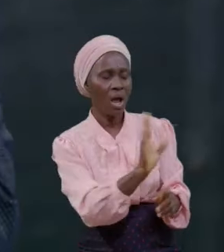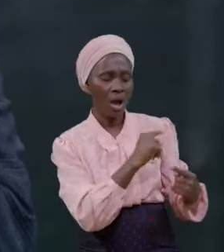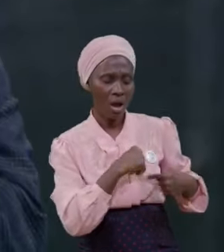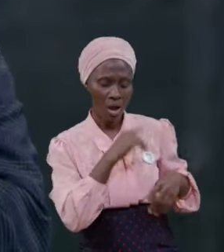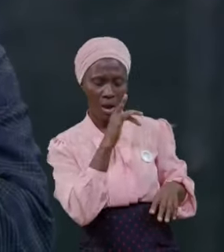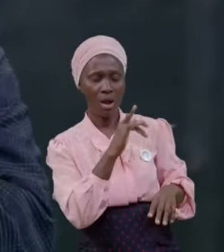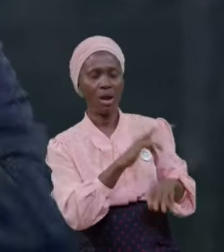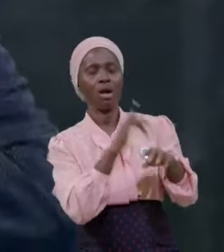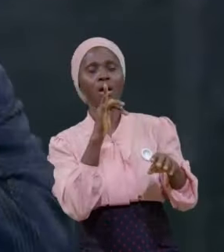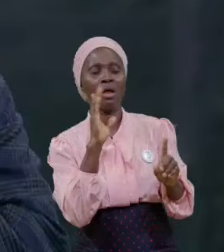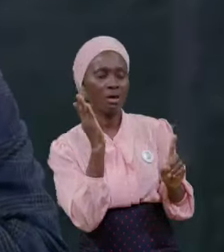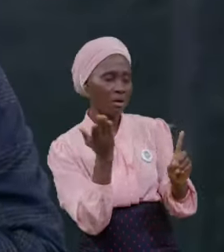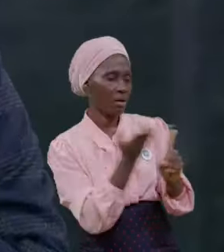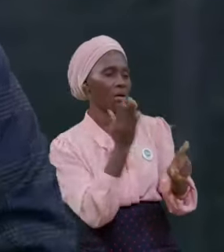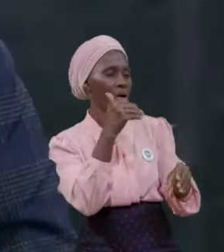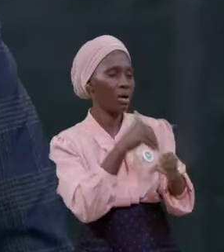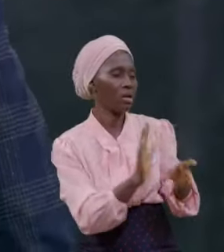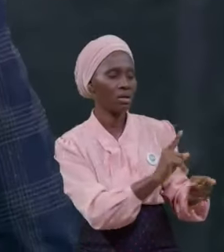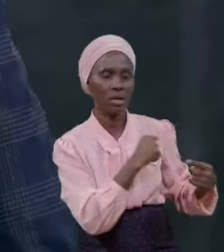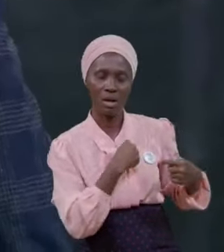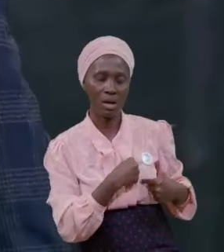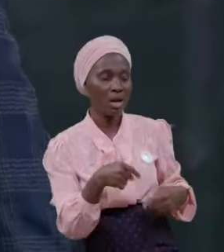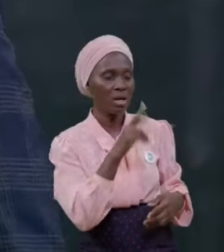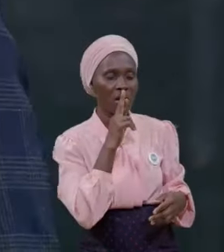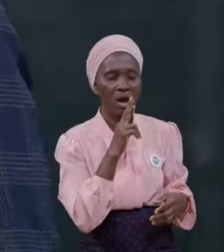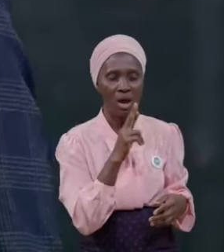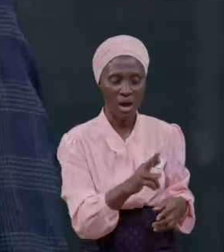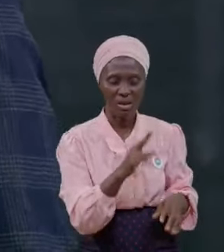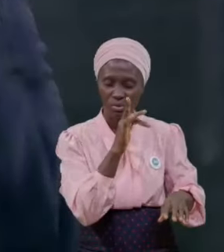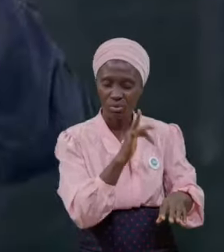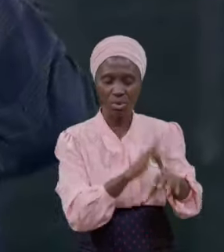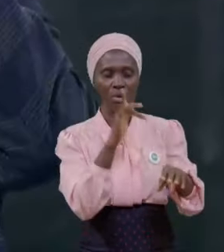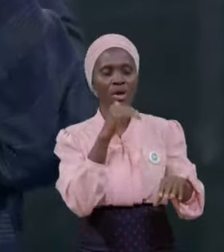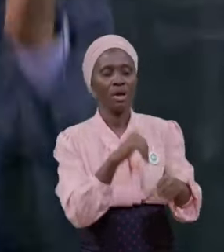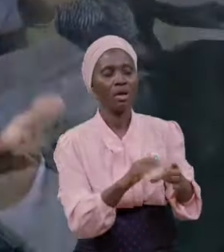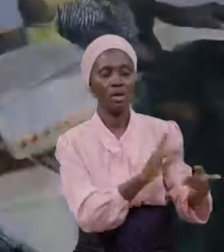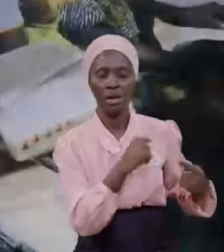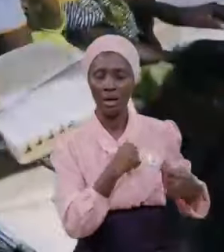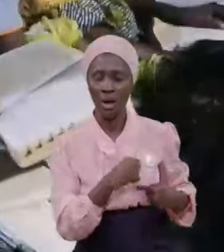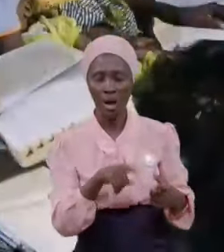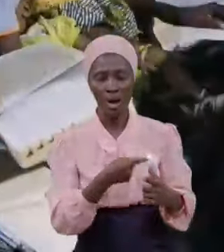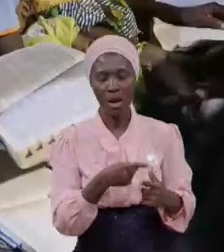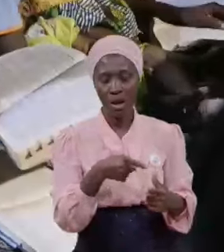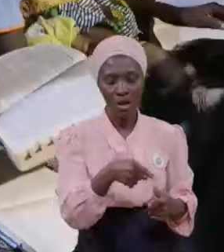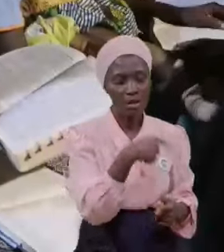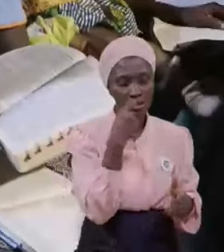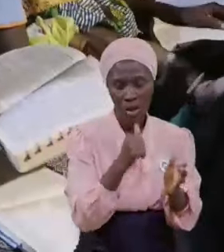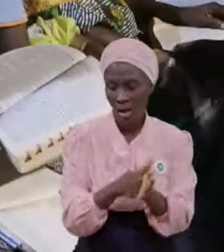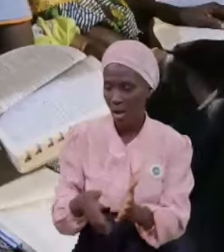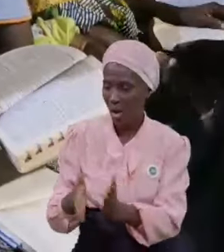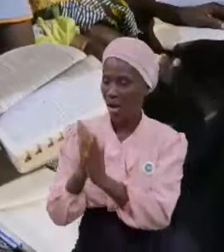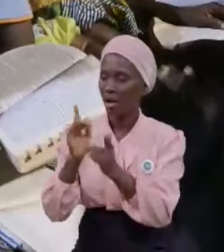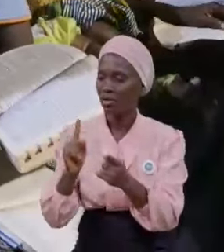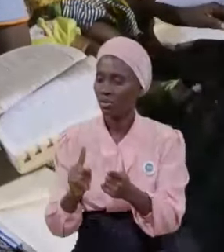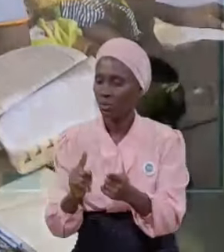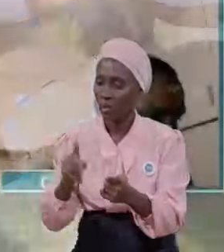heart. They were pricked in their heart. And they said unto Peter and to the rest of the apostles, men and